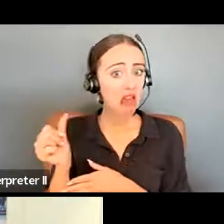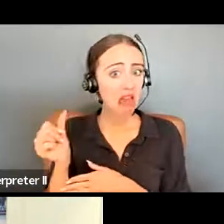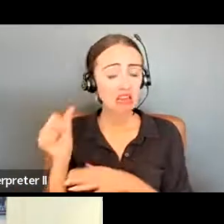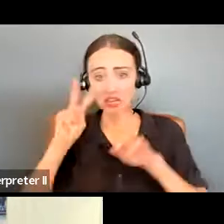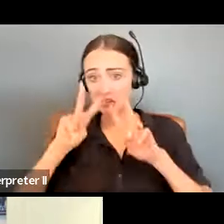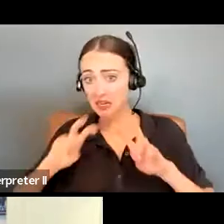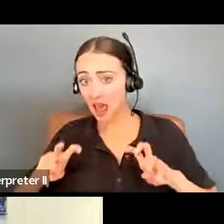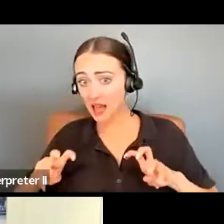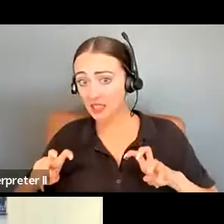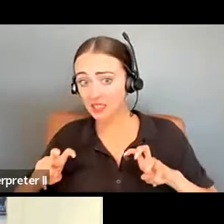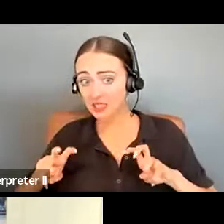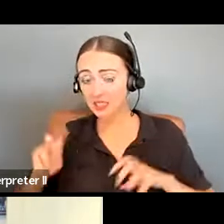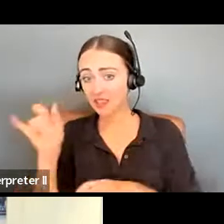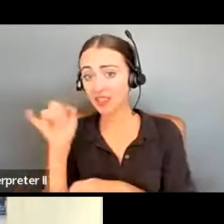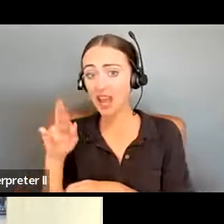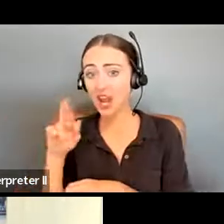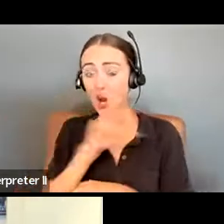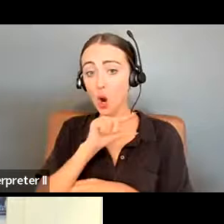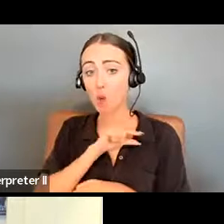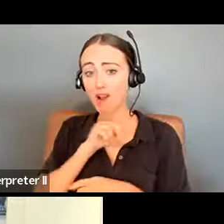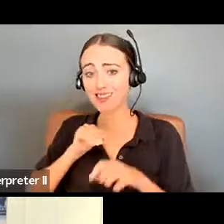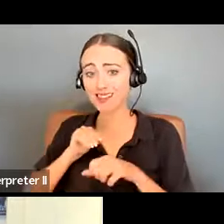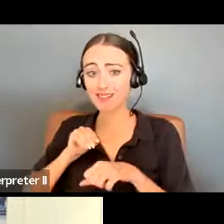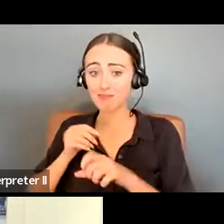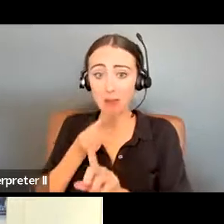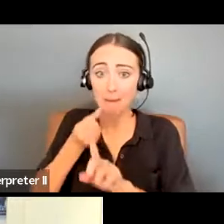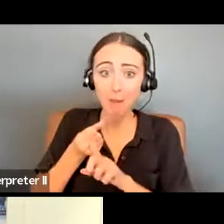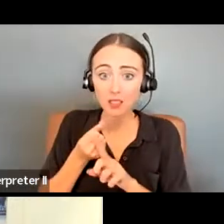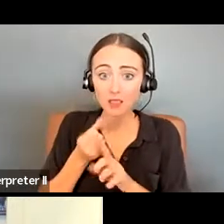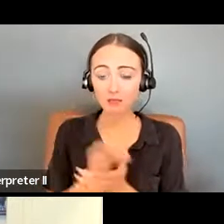of what the air quality effect would be?